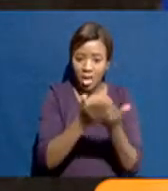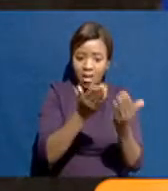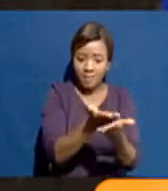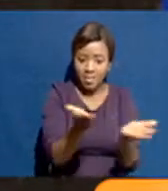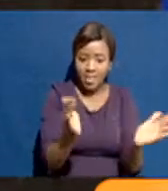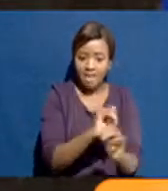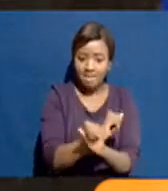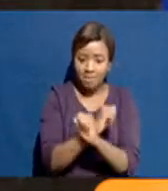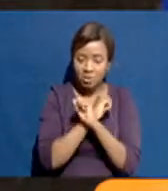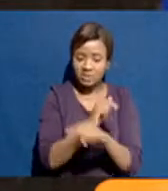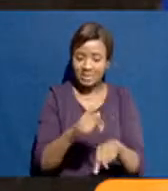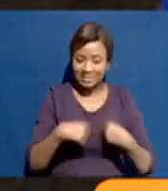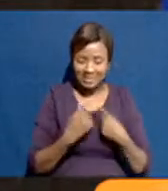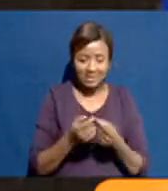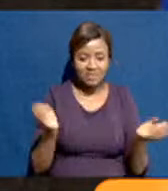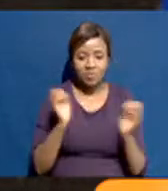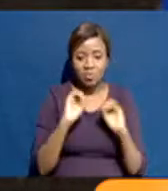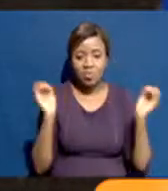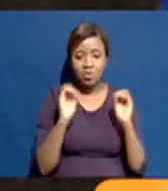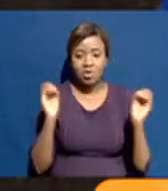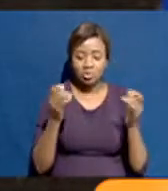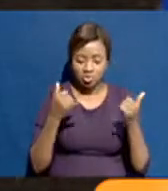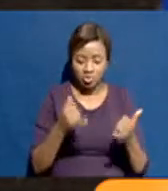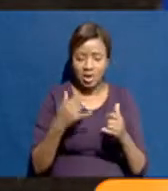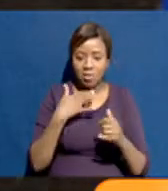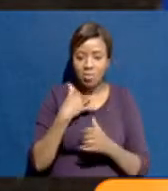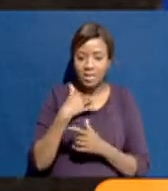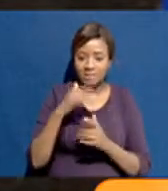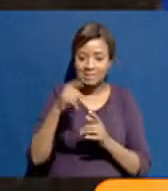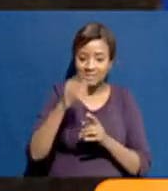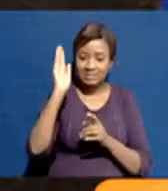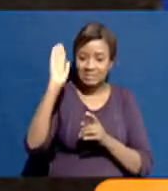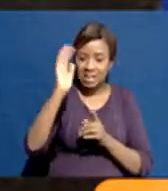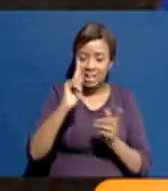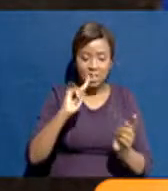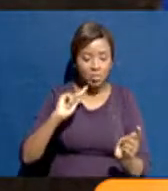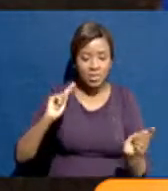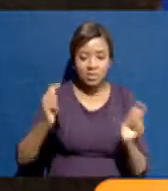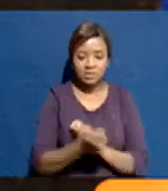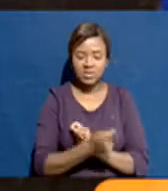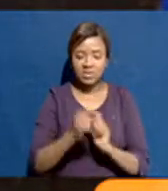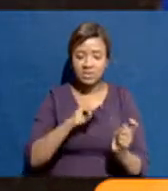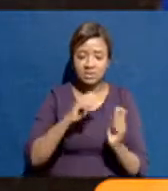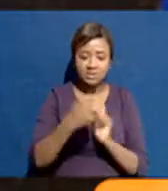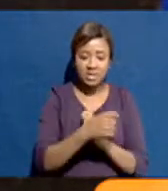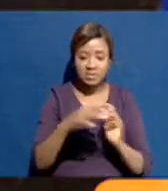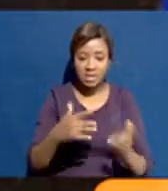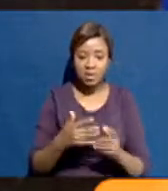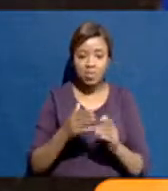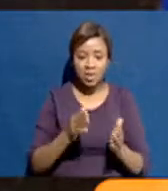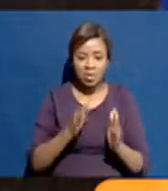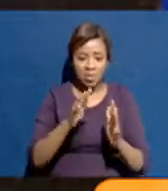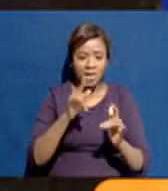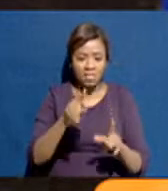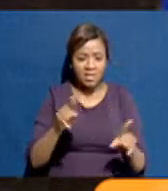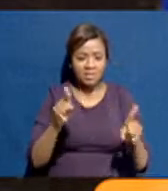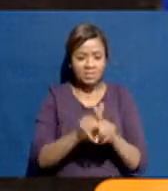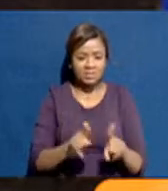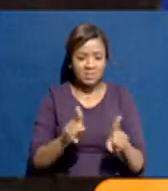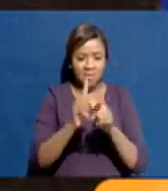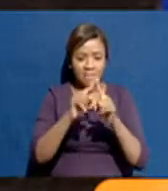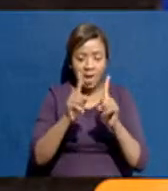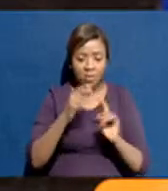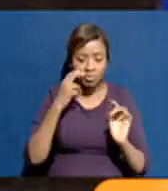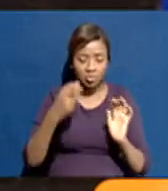a personal responsibility. So we want to shift that to a manner that is consistent, first of all, but also acknowledges